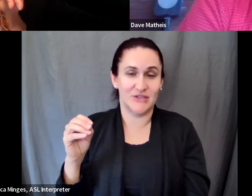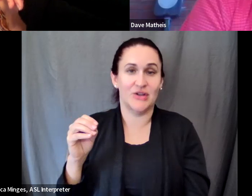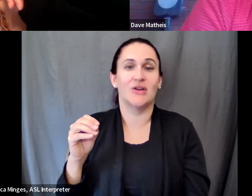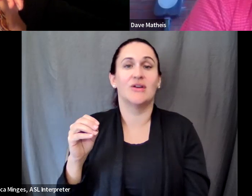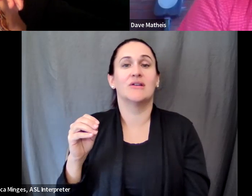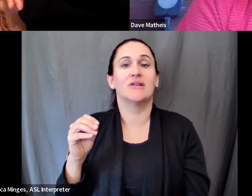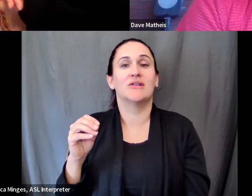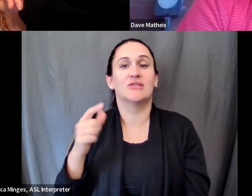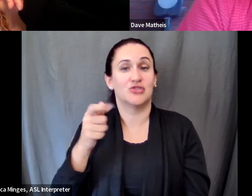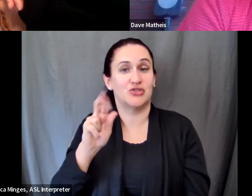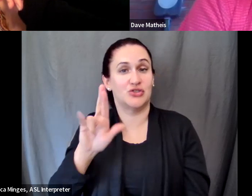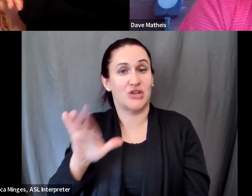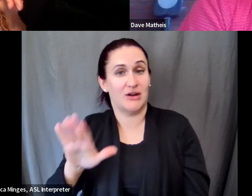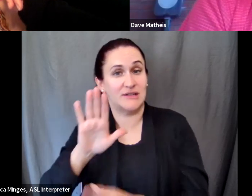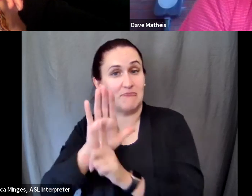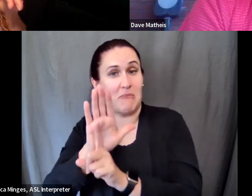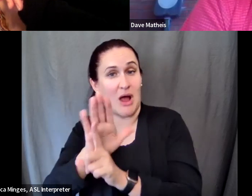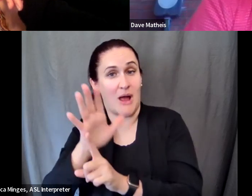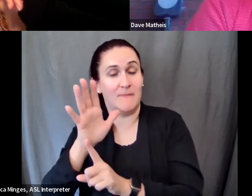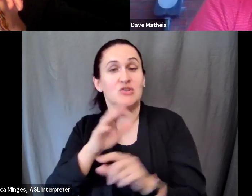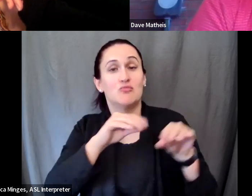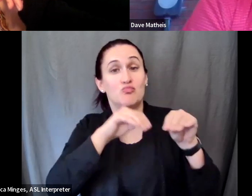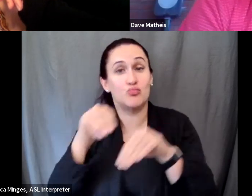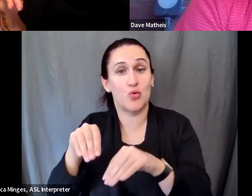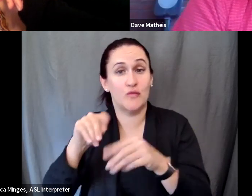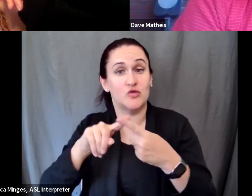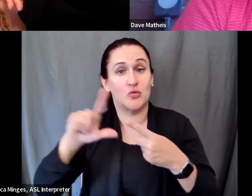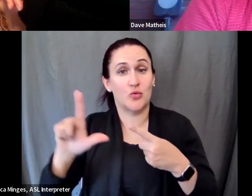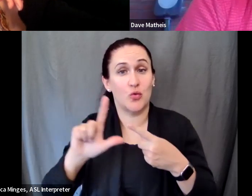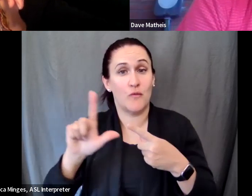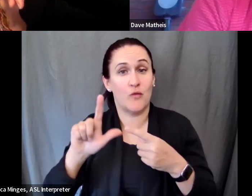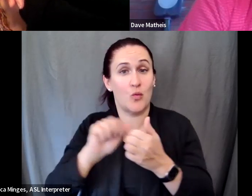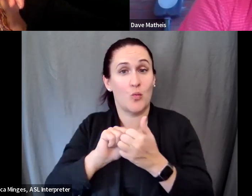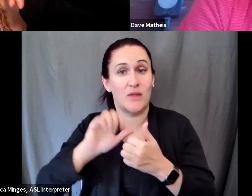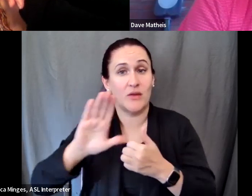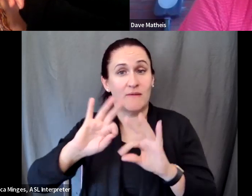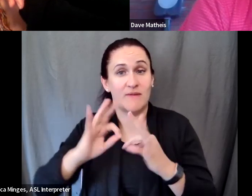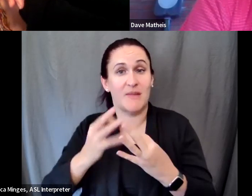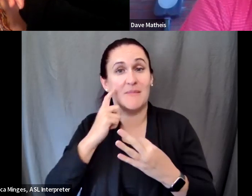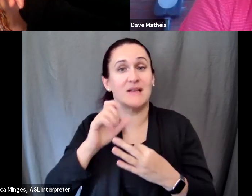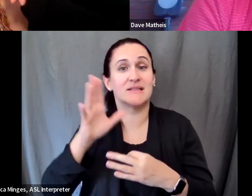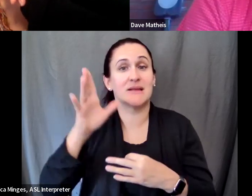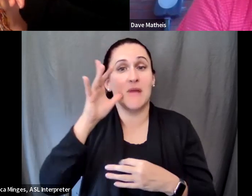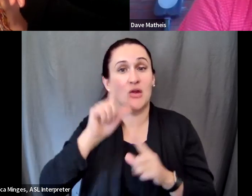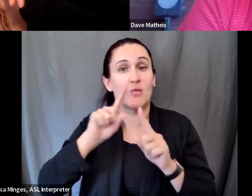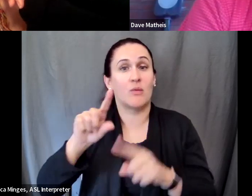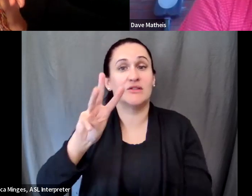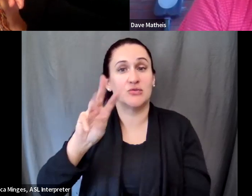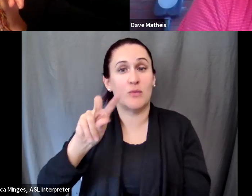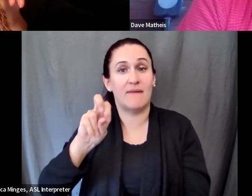mother, she moved to Louisville with her family because her mother went to Waverly Hills for treatment for